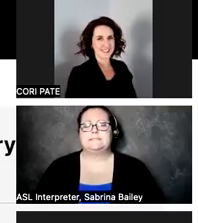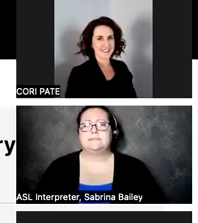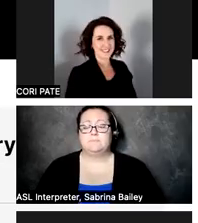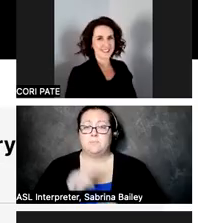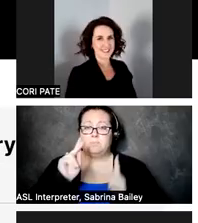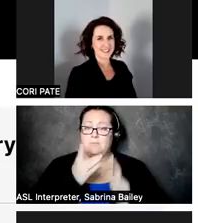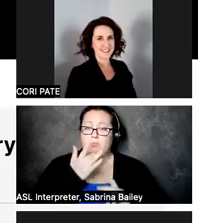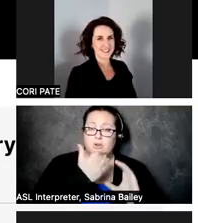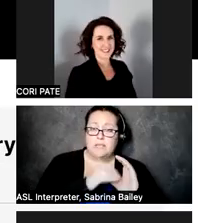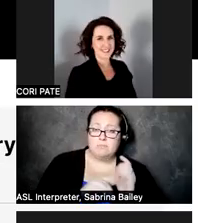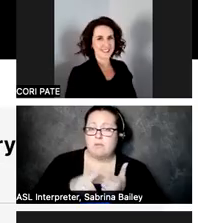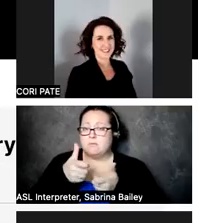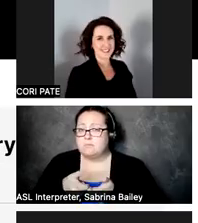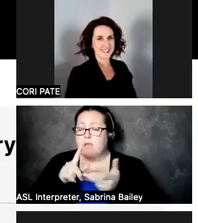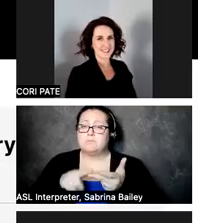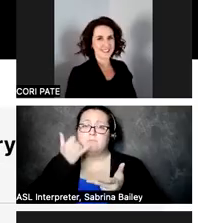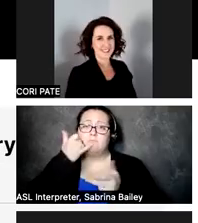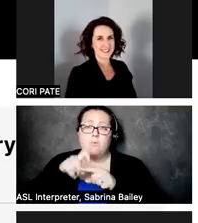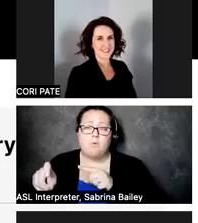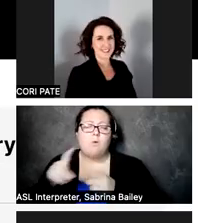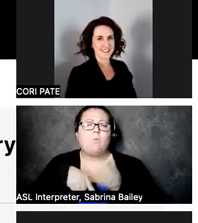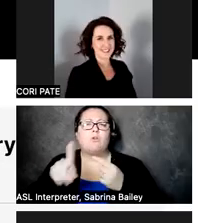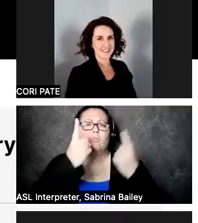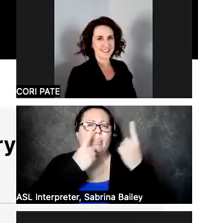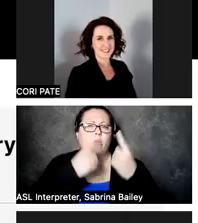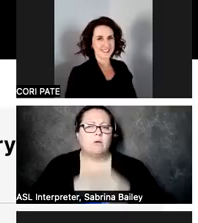prefer email, text, phone calls? What are your thoughts?